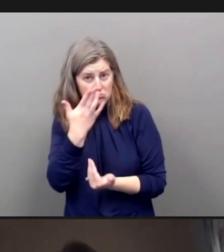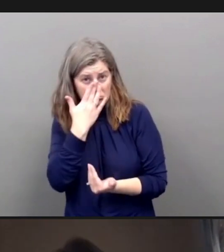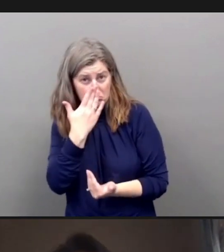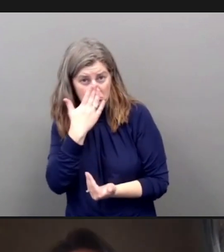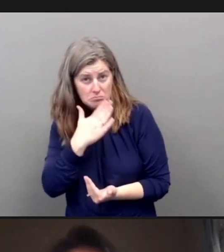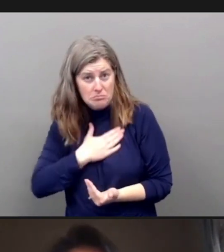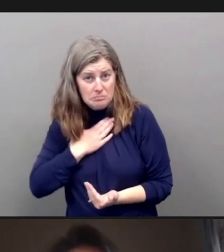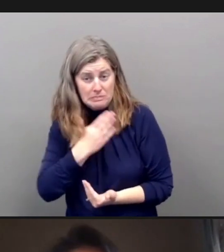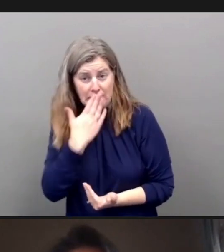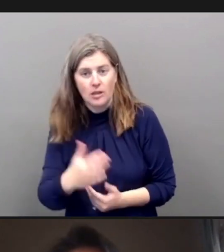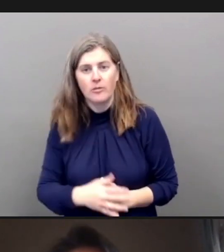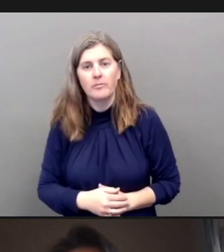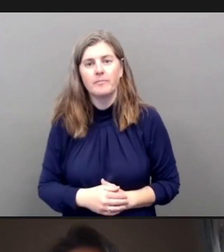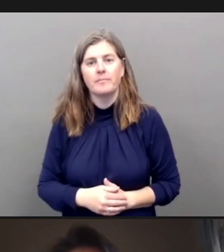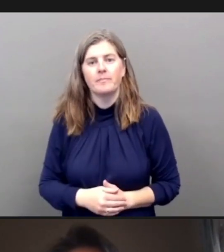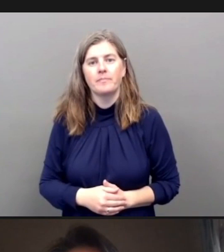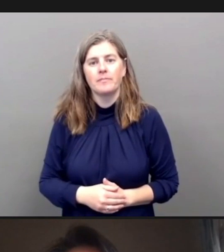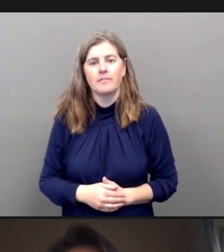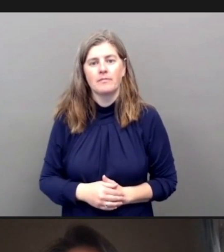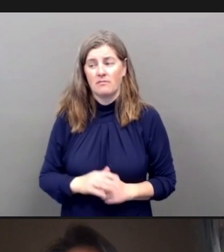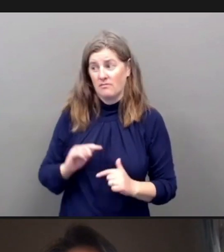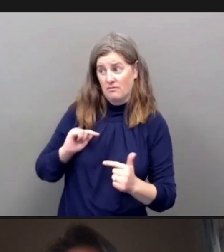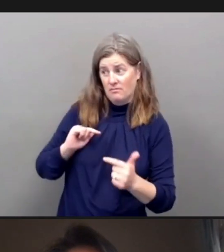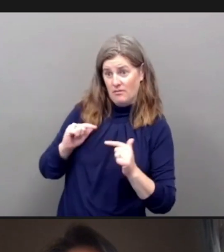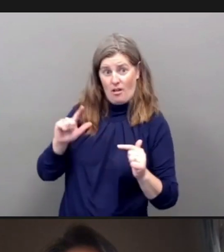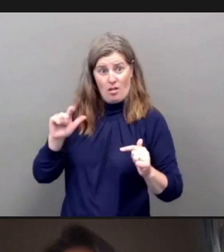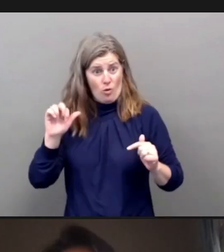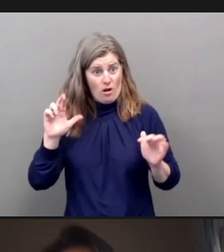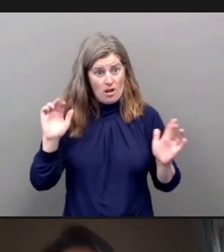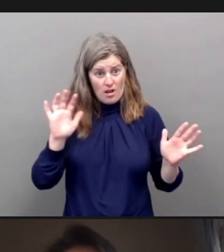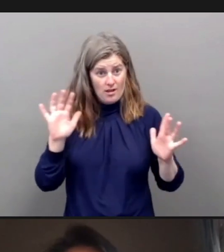Yeah. Do you want to take that one, Laura?